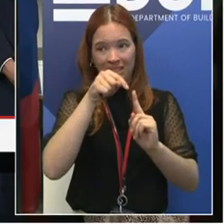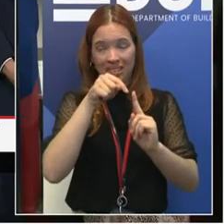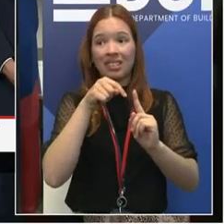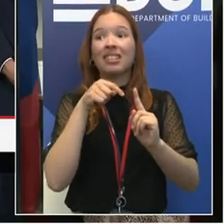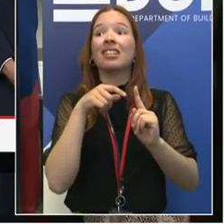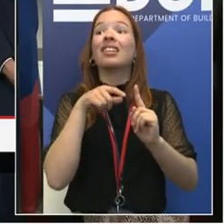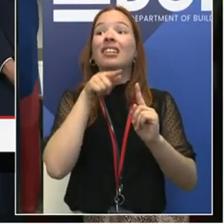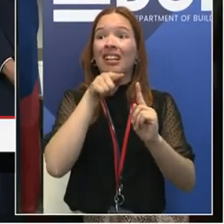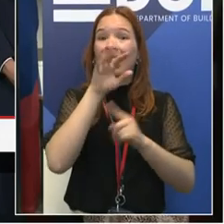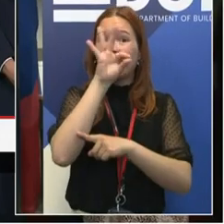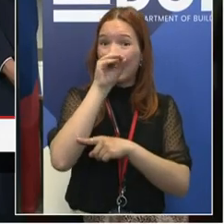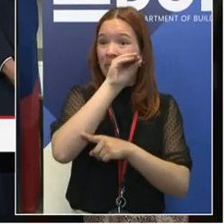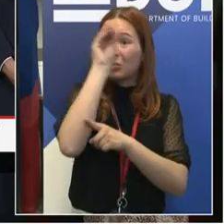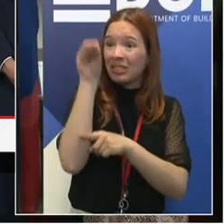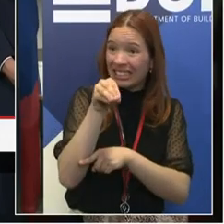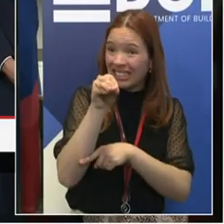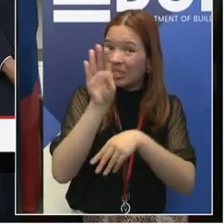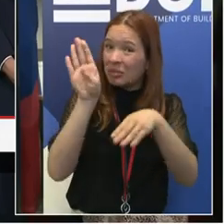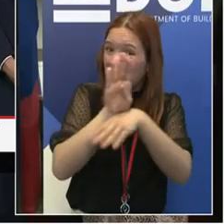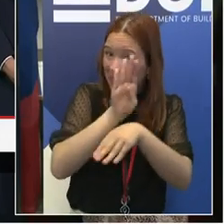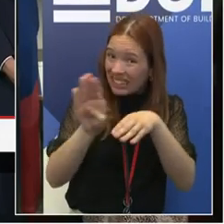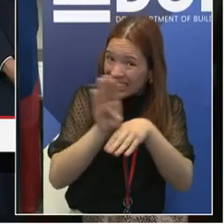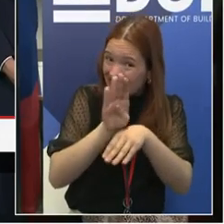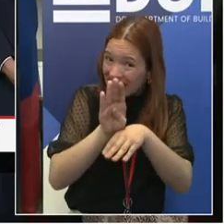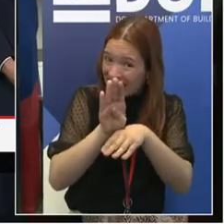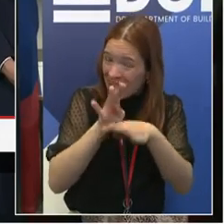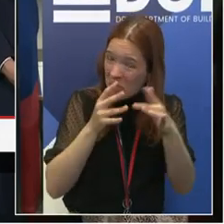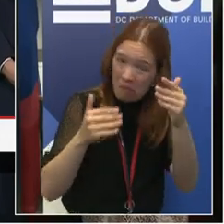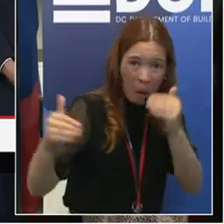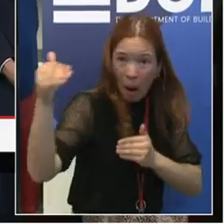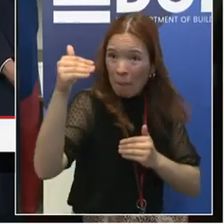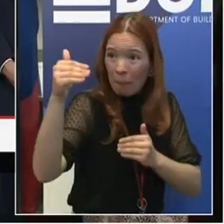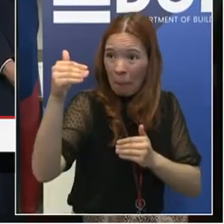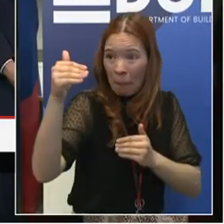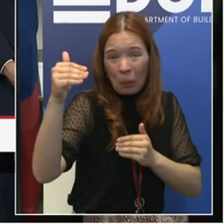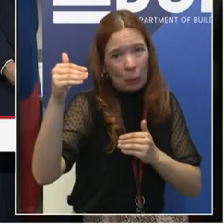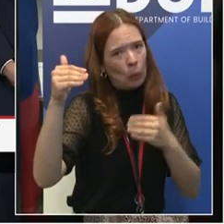case in any other ward in the District of Columbia. So the district's